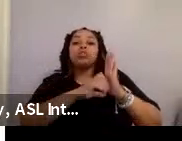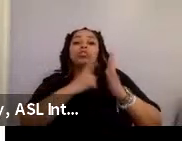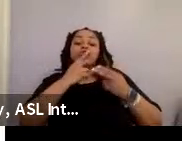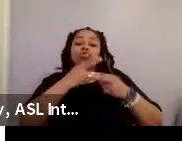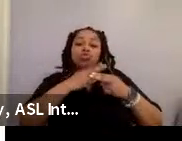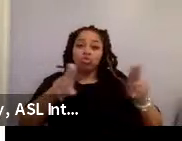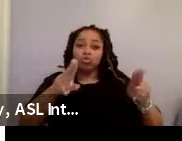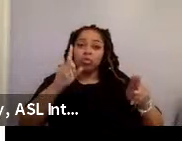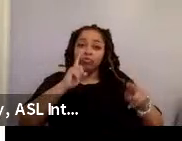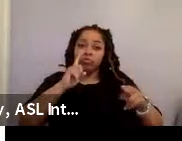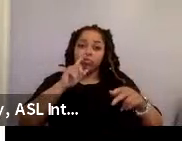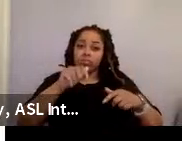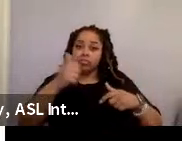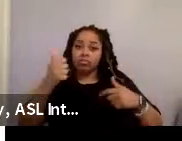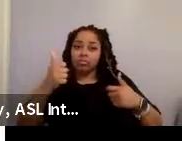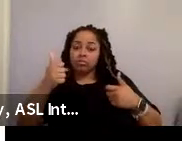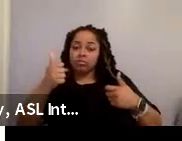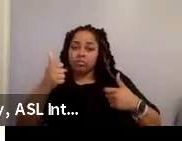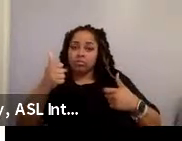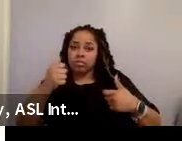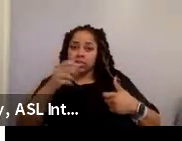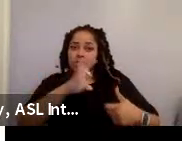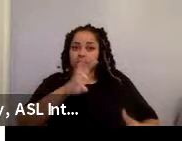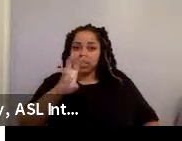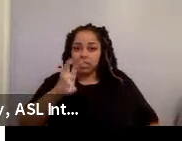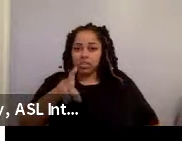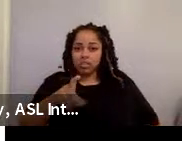rest of the slides in my deck here. Slide 66.